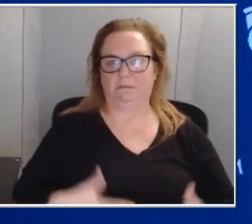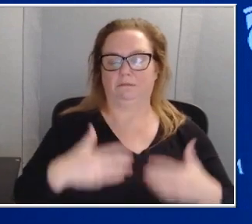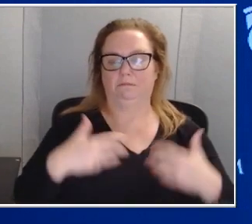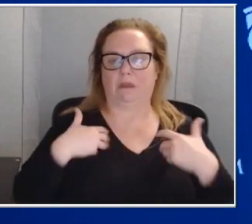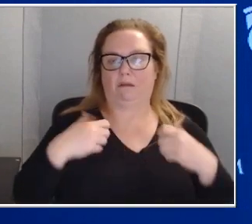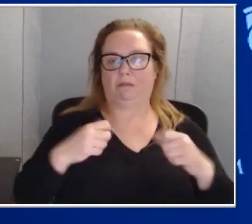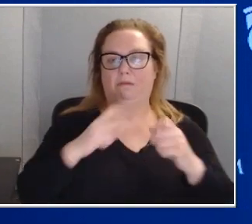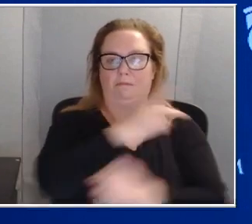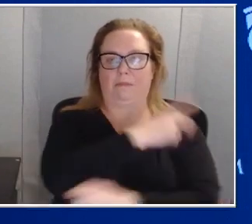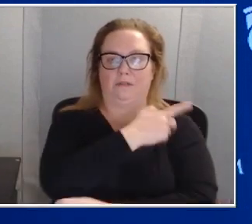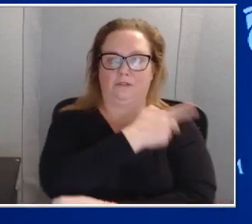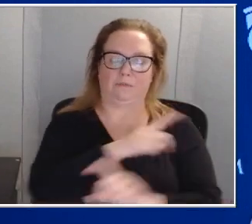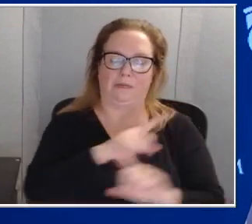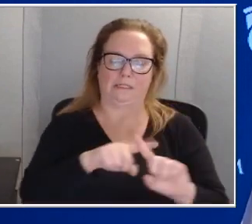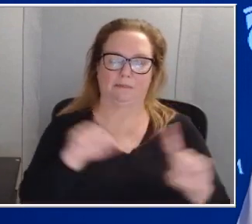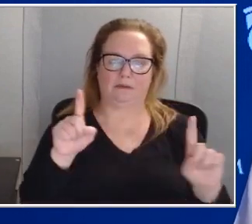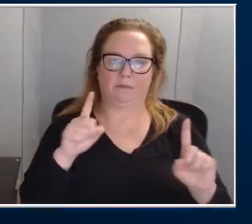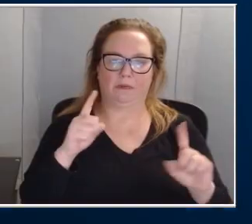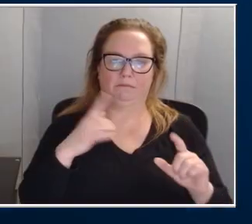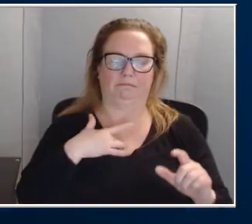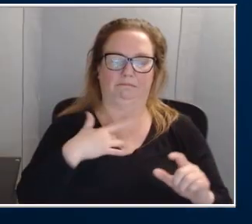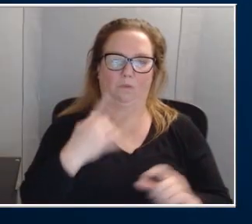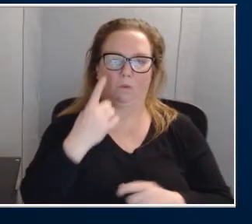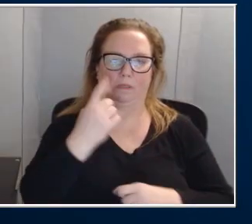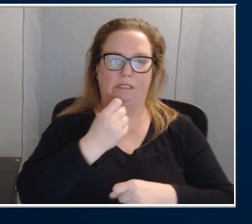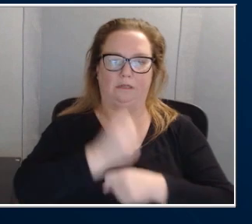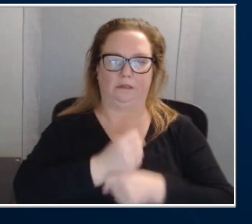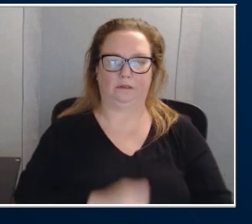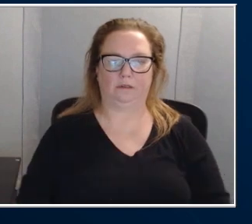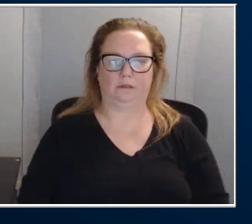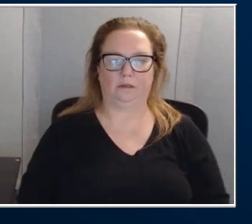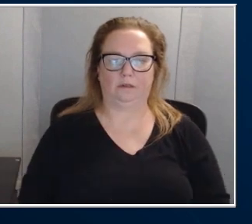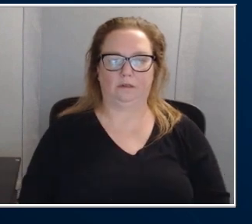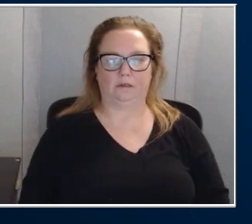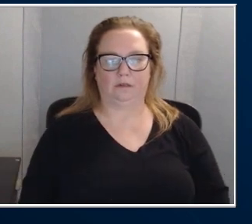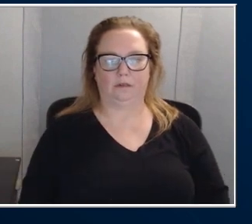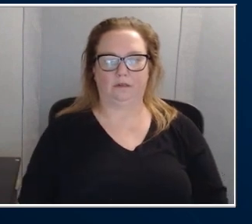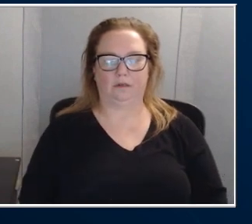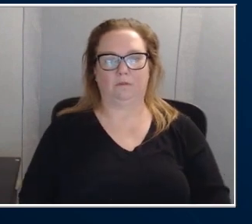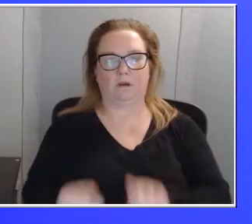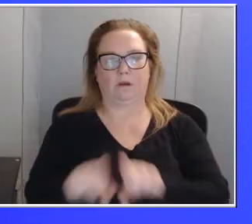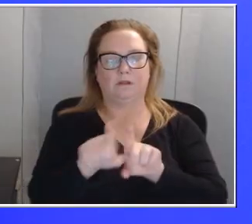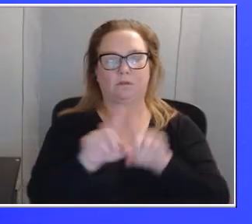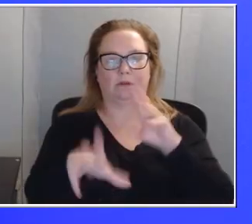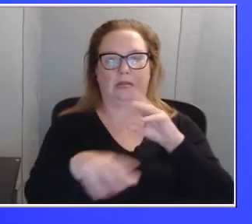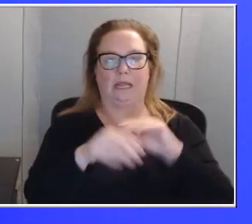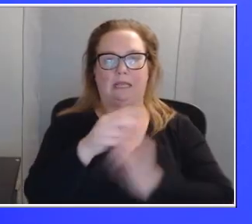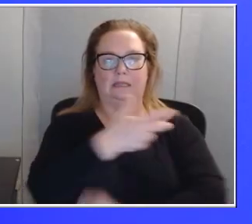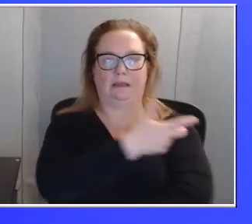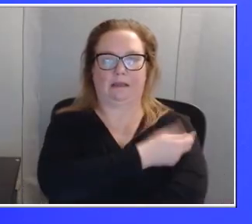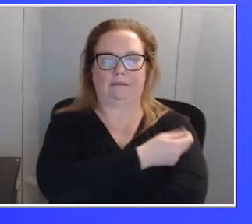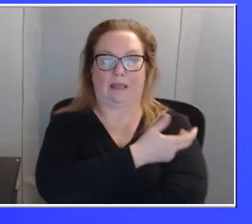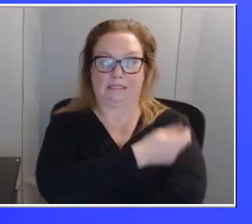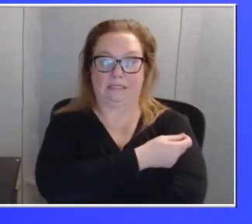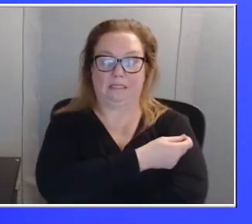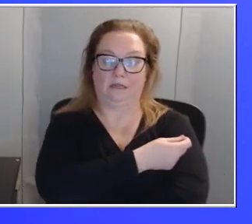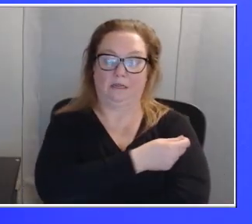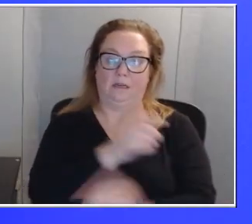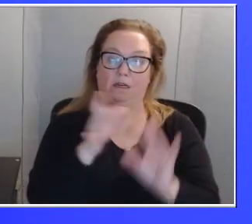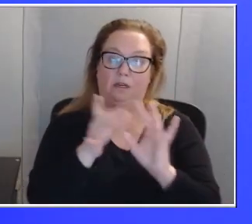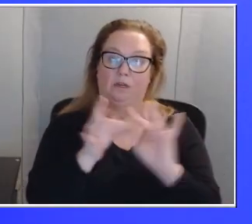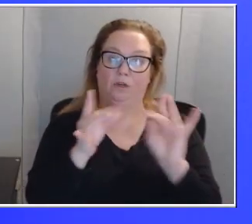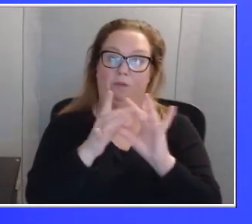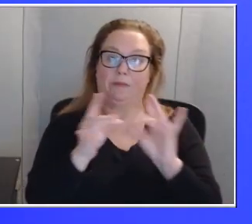something different, but right now it looks like once a year. I'd like to also build on this, just since we're talking about vaccines. You mentioned sort of